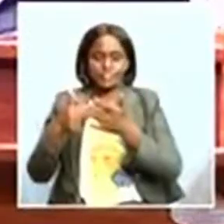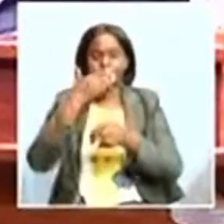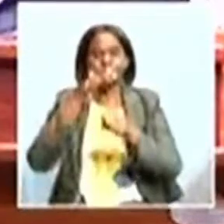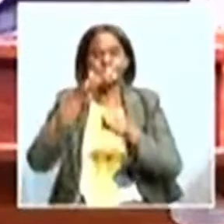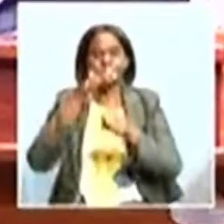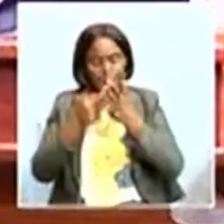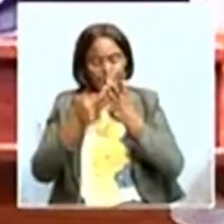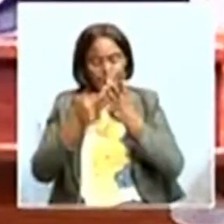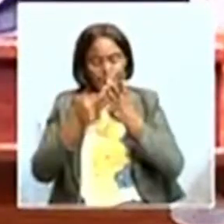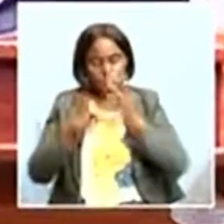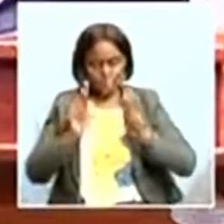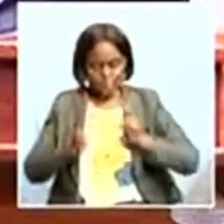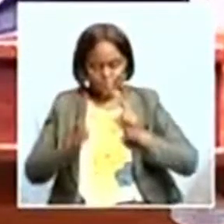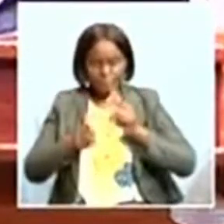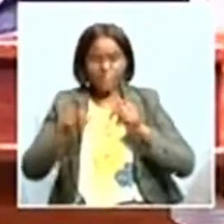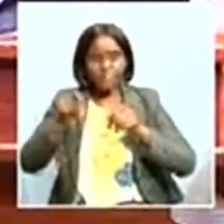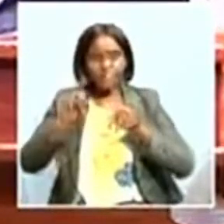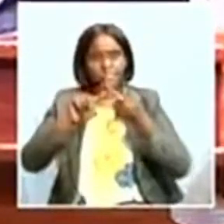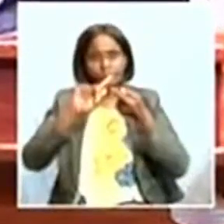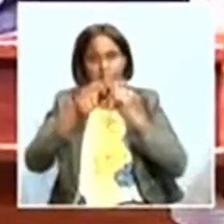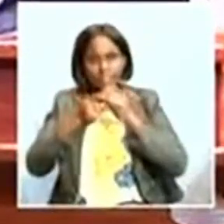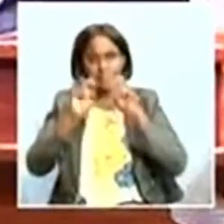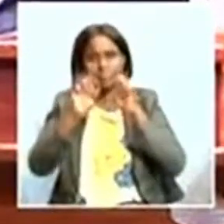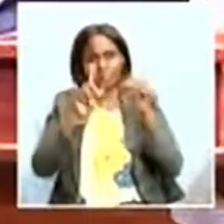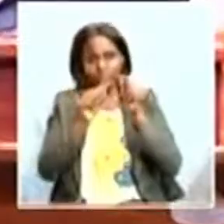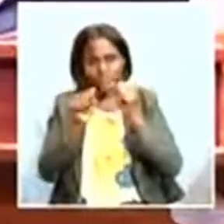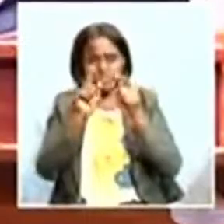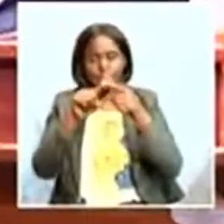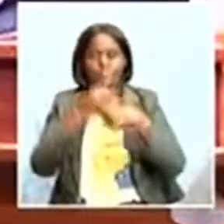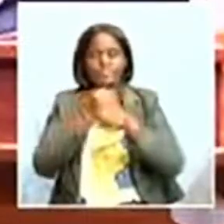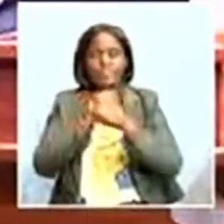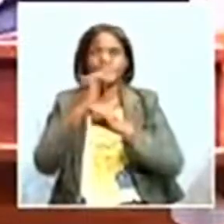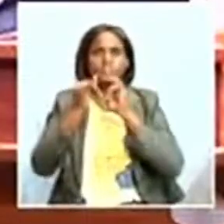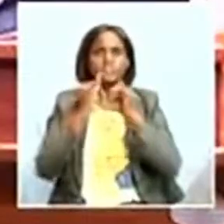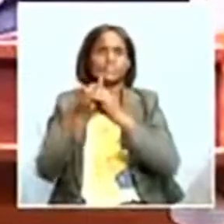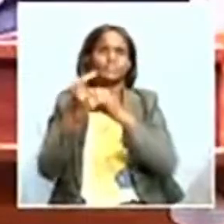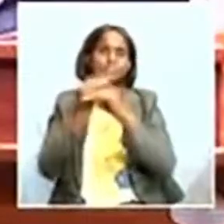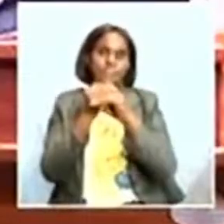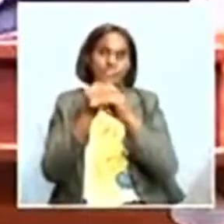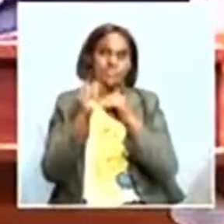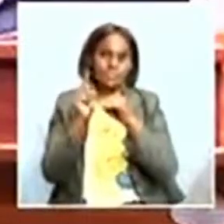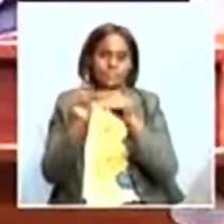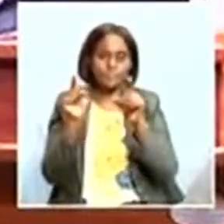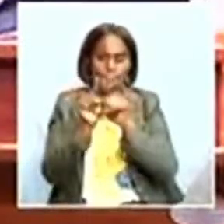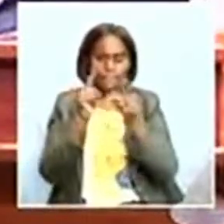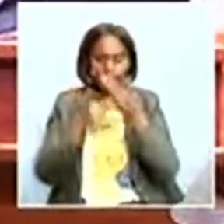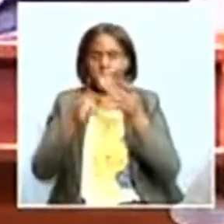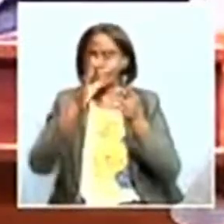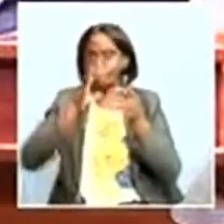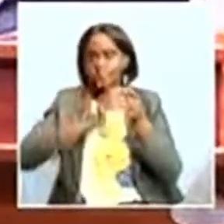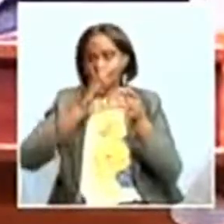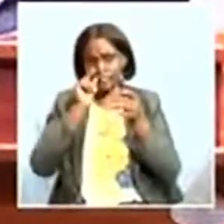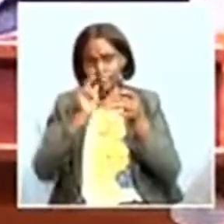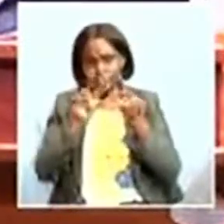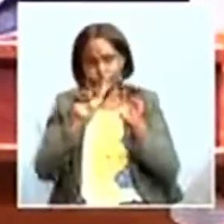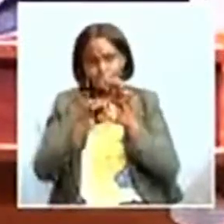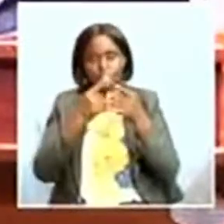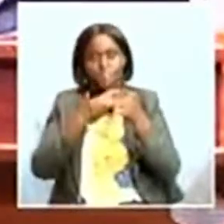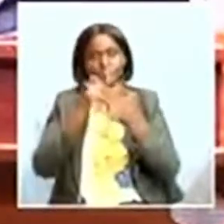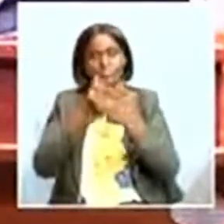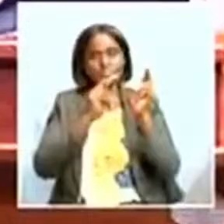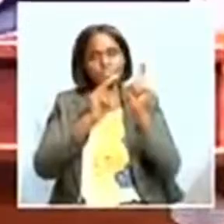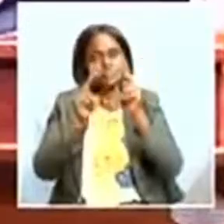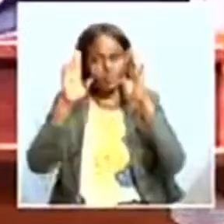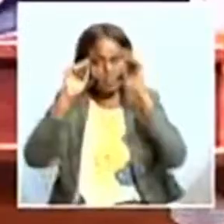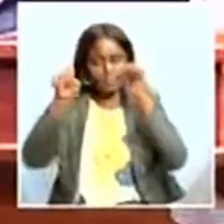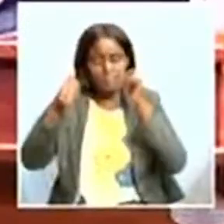the urgent need to reform the education system to meet international standards. Madam Speaker, in response to the